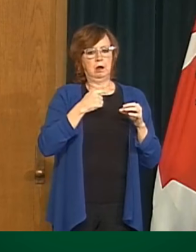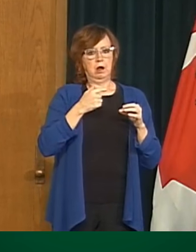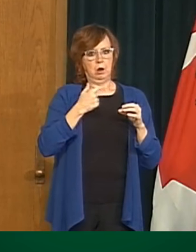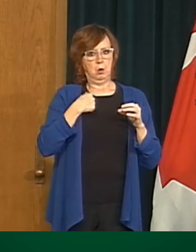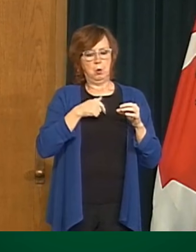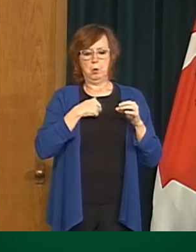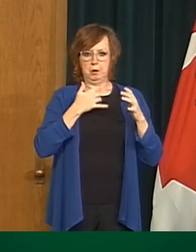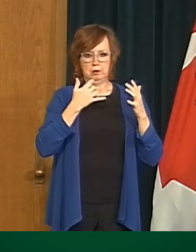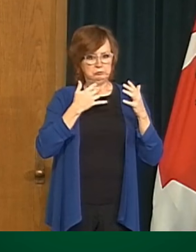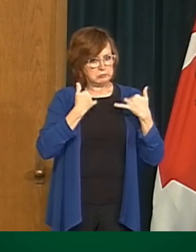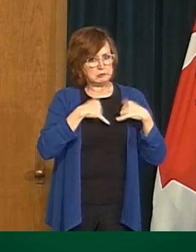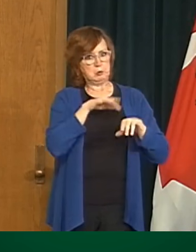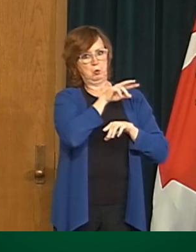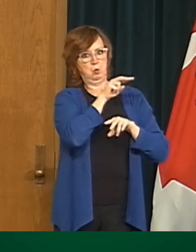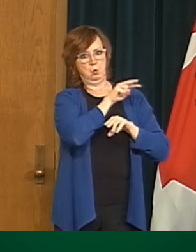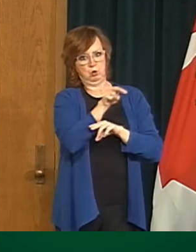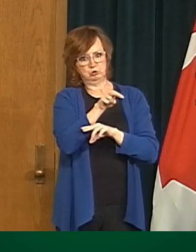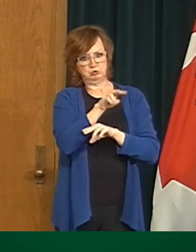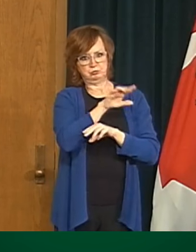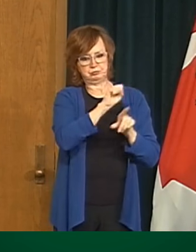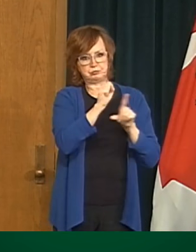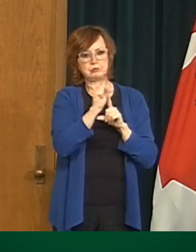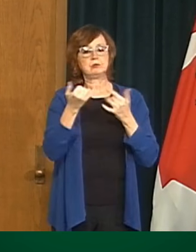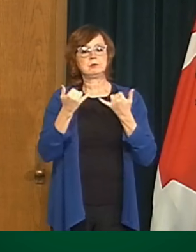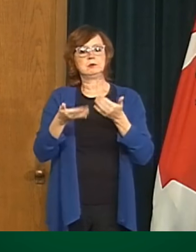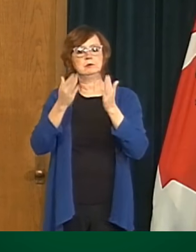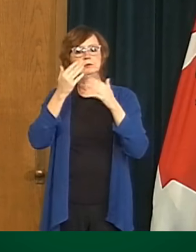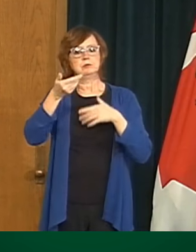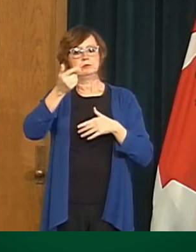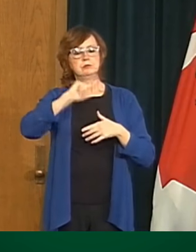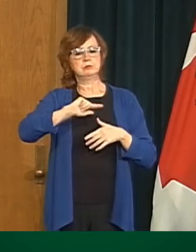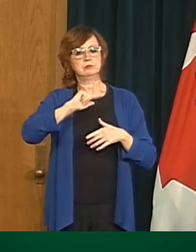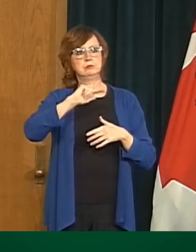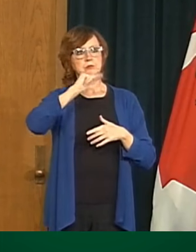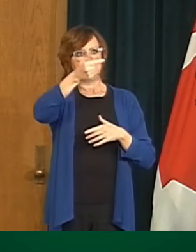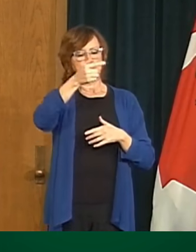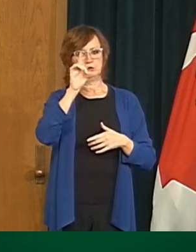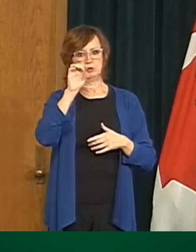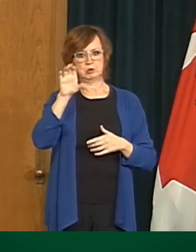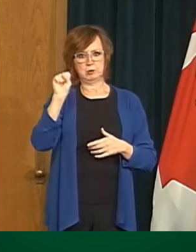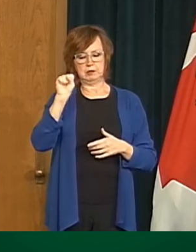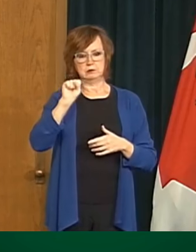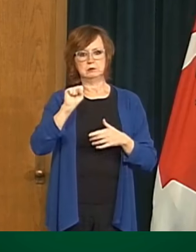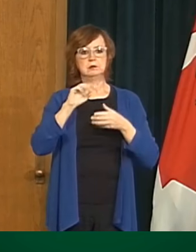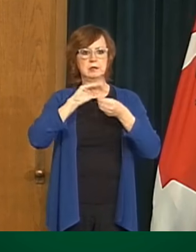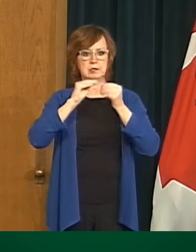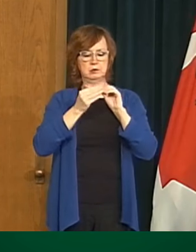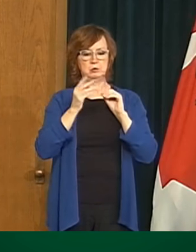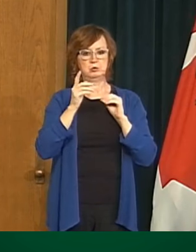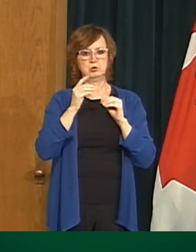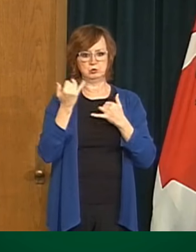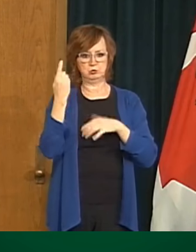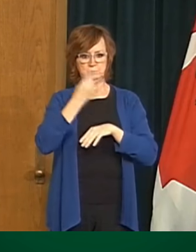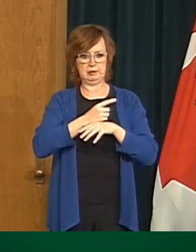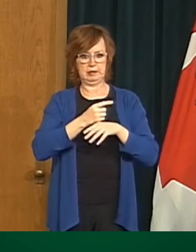update in a little bit more detail on today's COVID-19 numbers. Dr. Shahab?